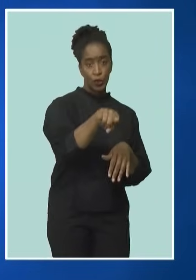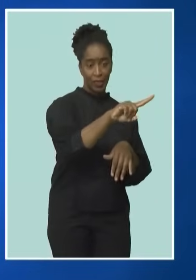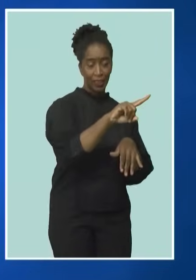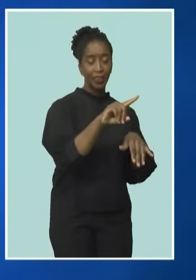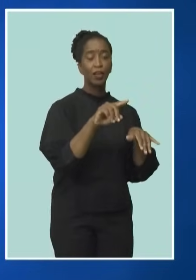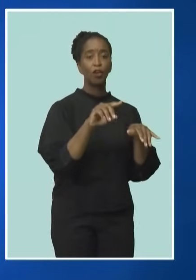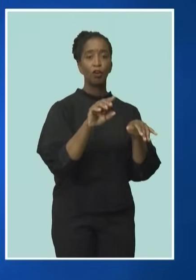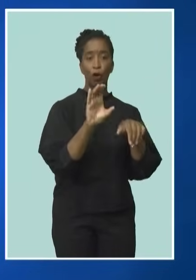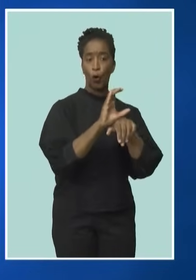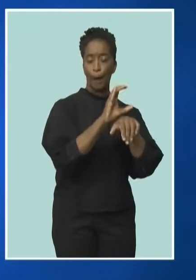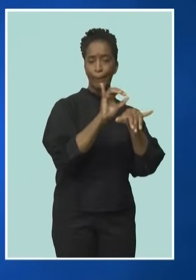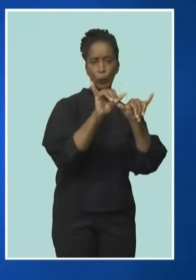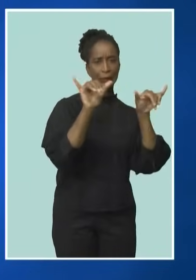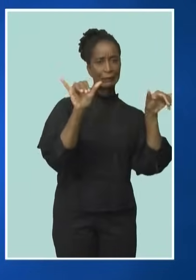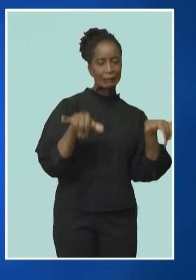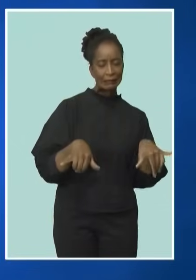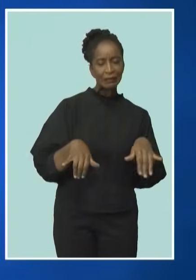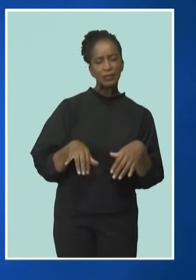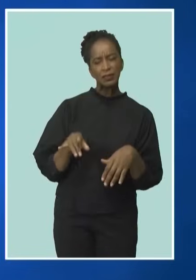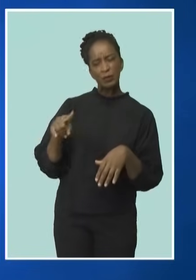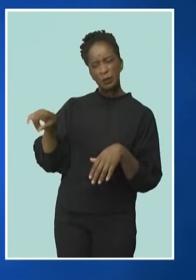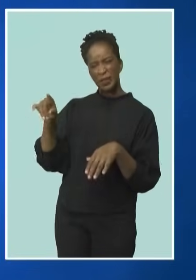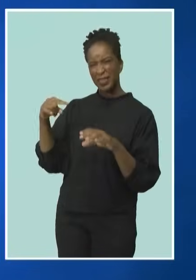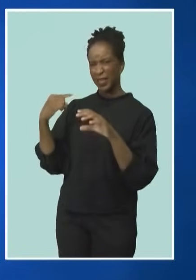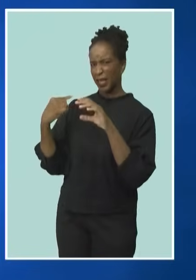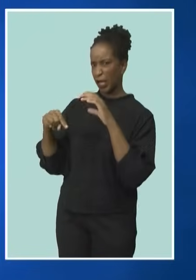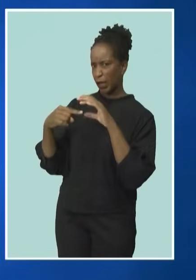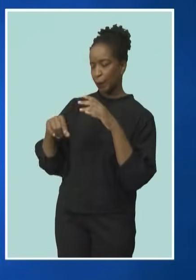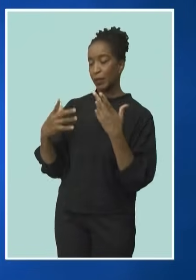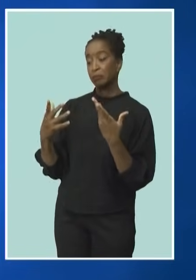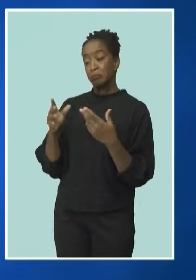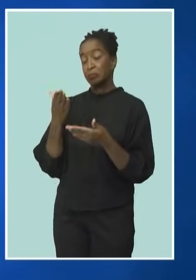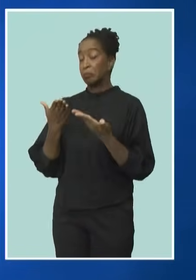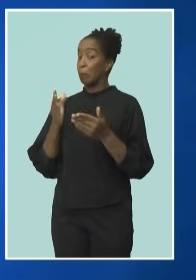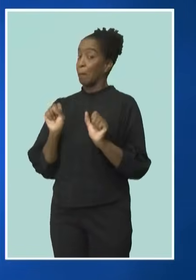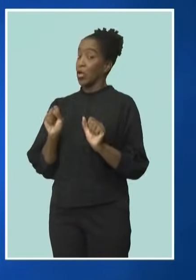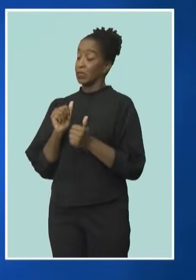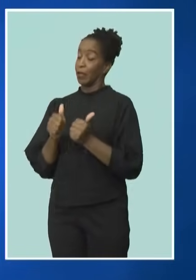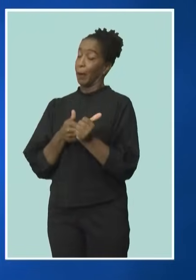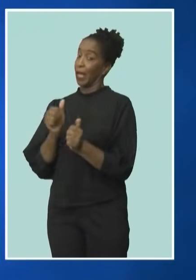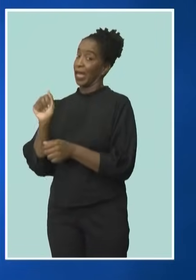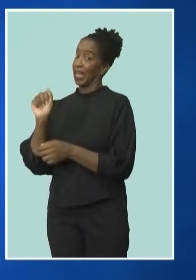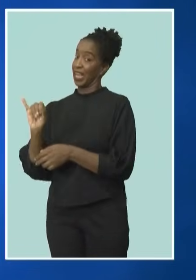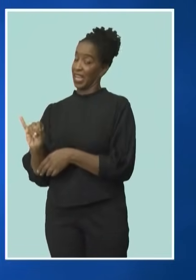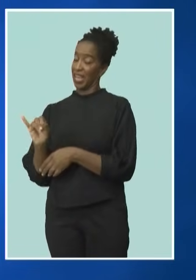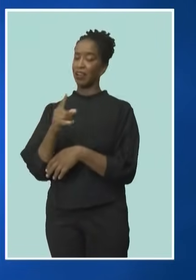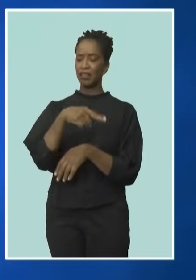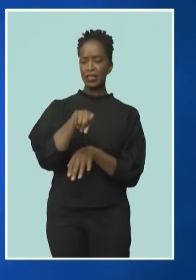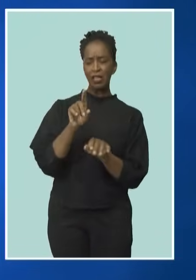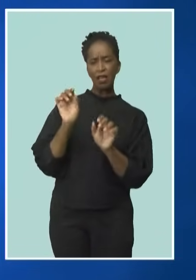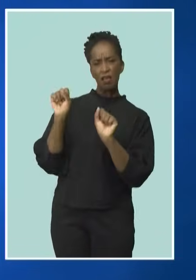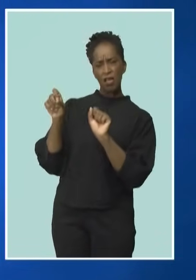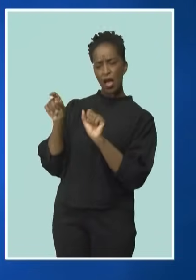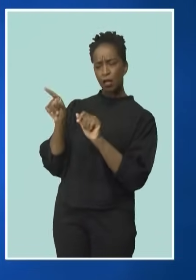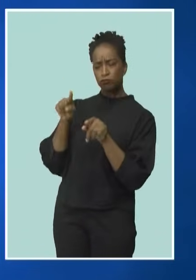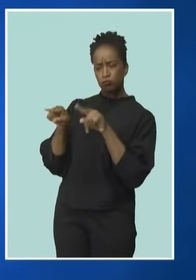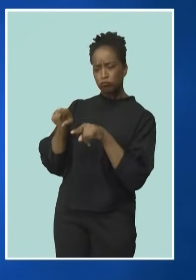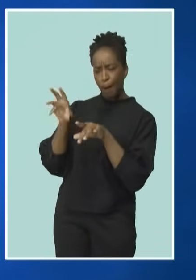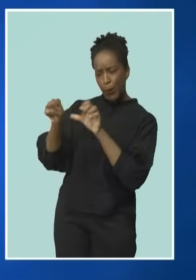identify some of these sophisticated and most likely AI-driven types of attacks that bypass a lot of the